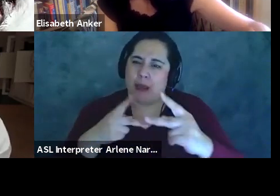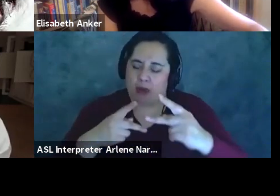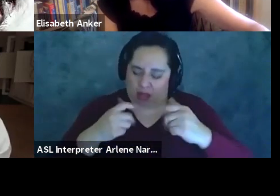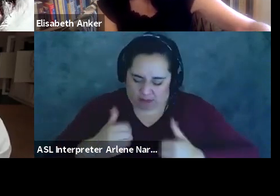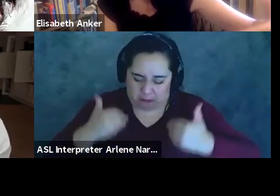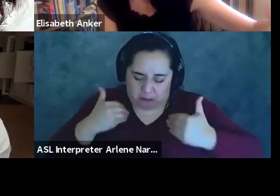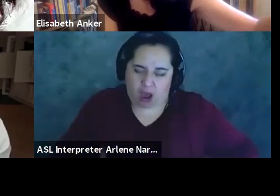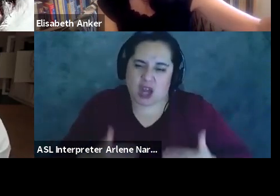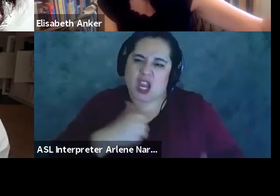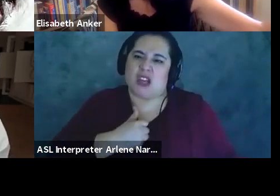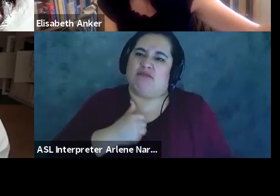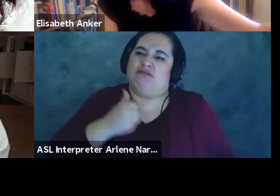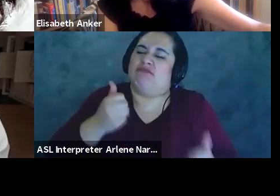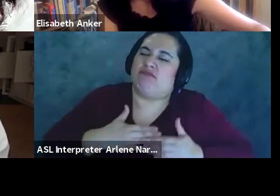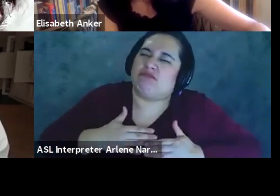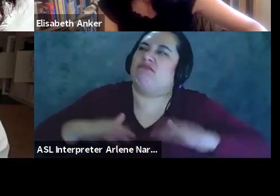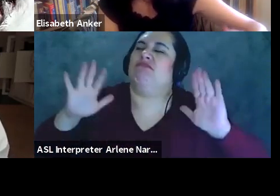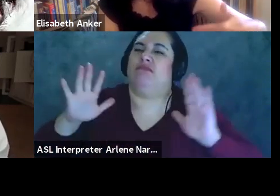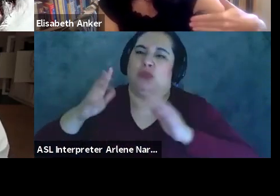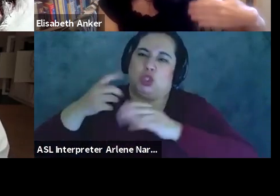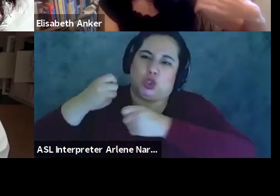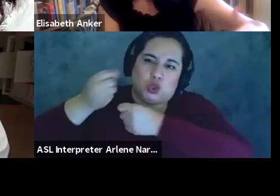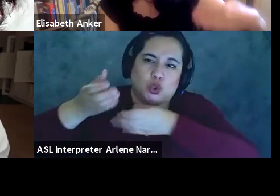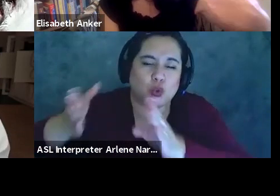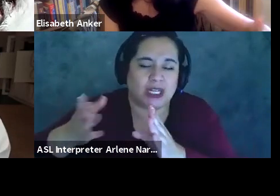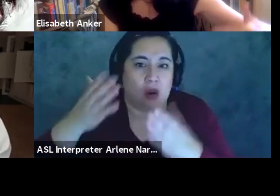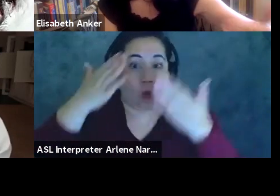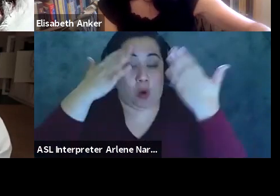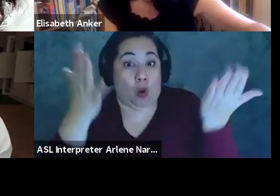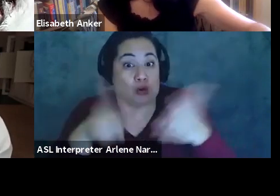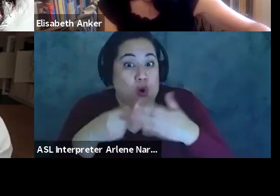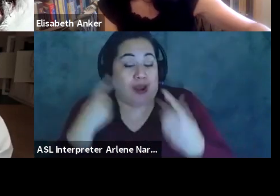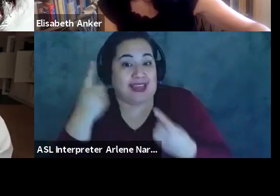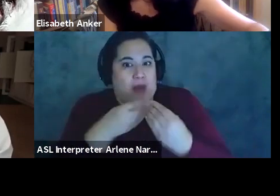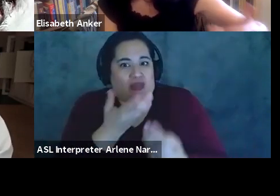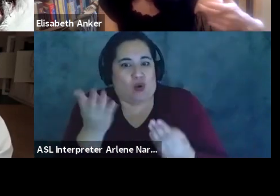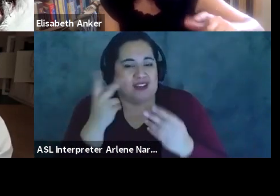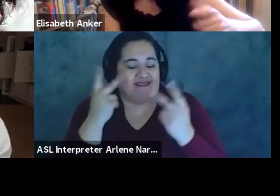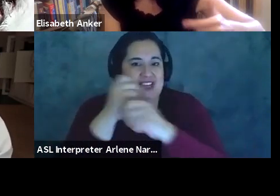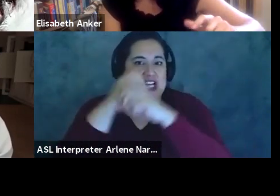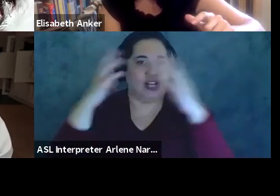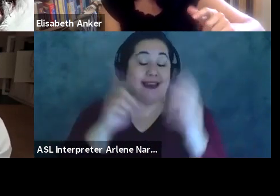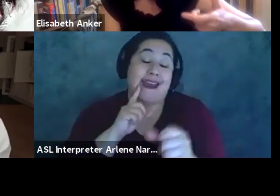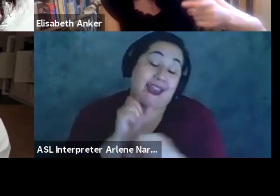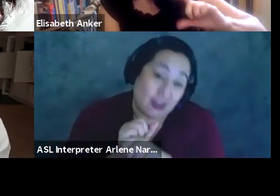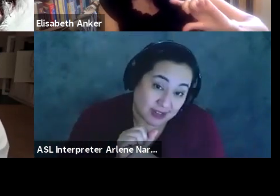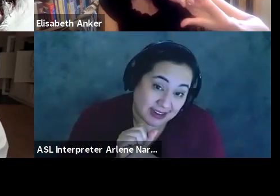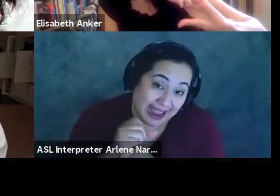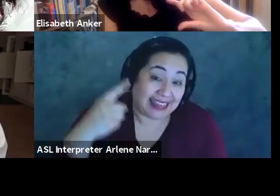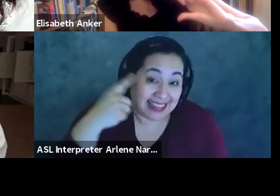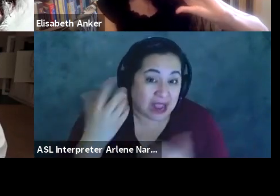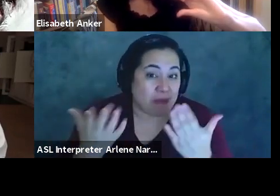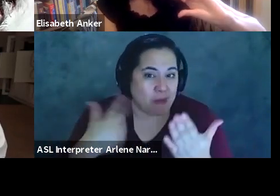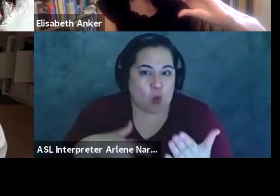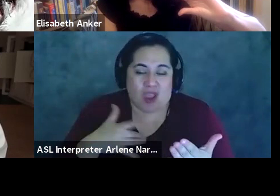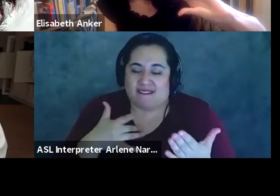the streets, and where we will, who knows, starting to think about those visions. So I actually think we might be